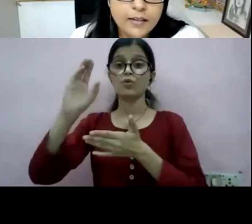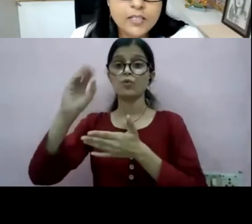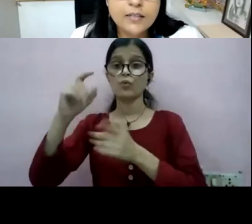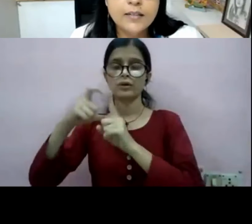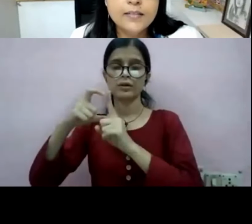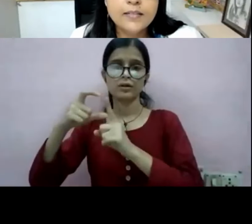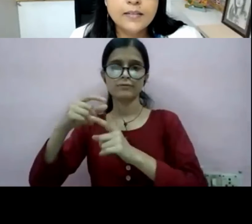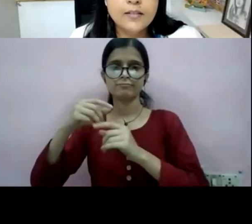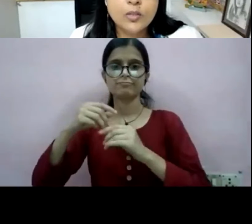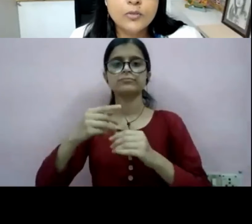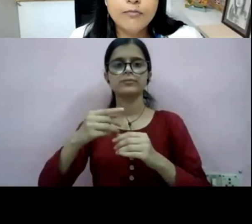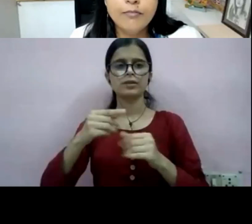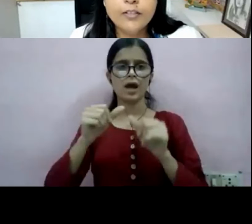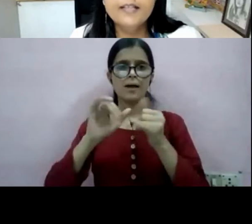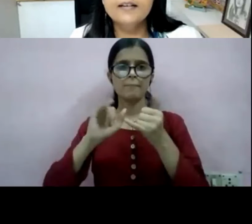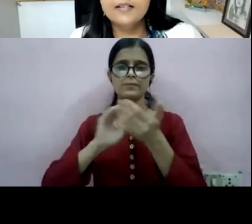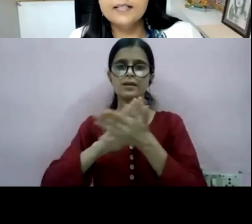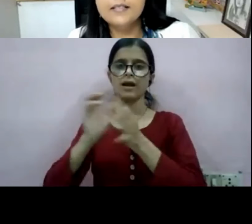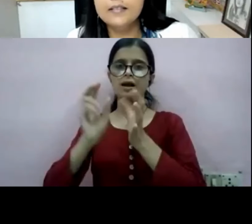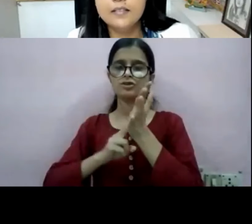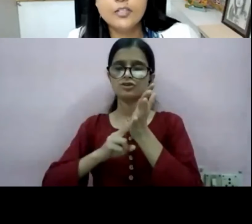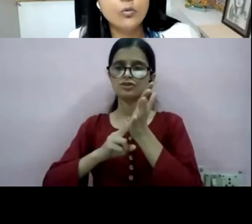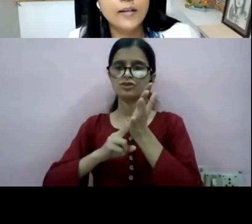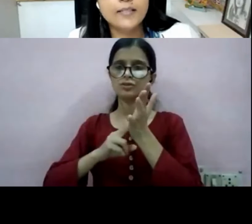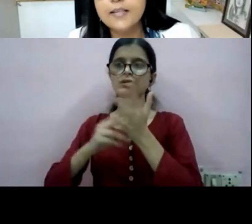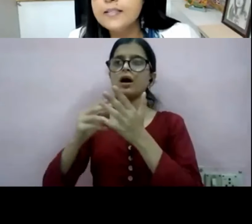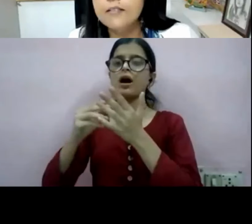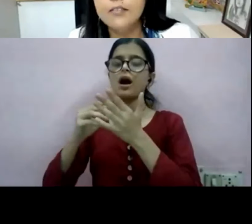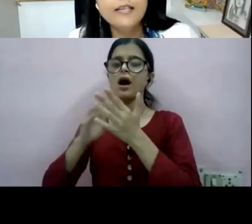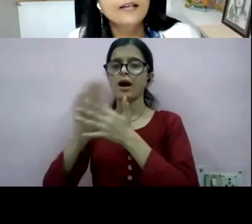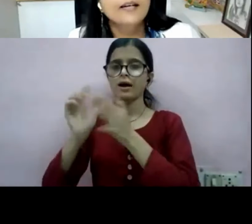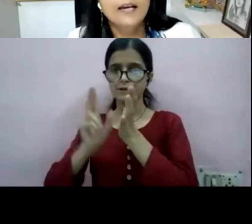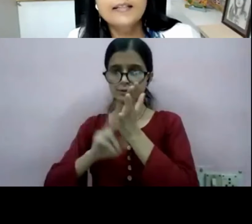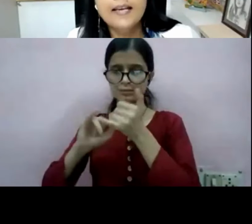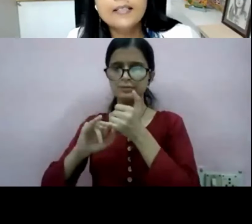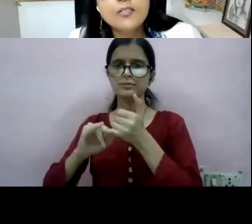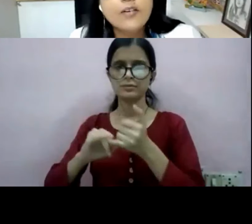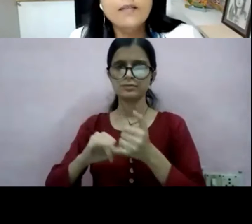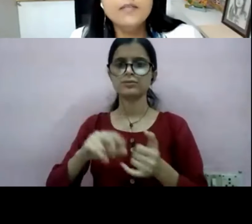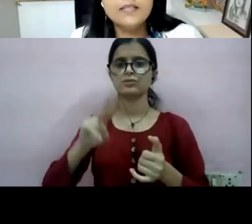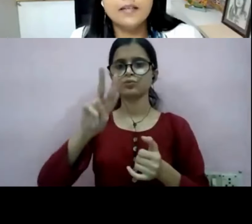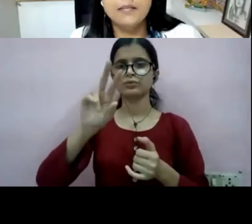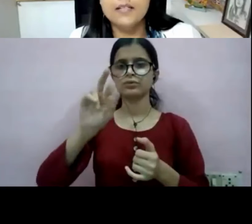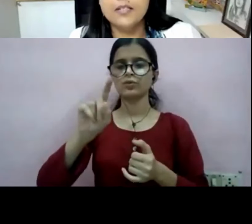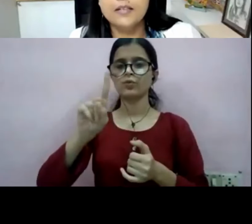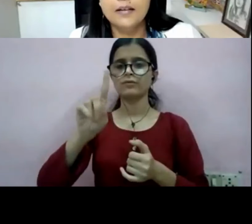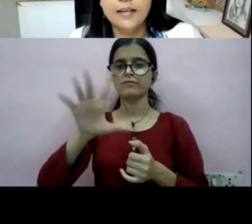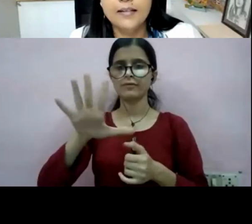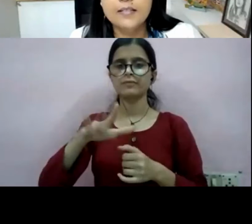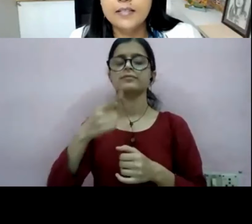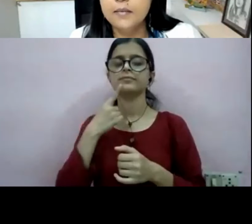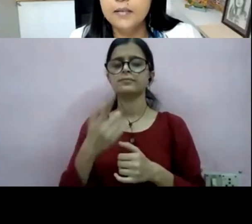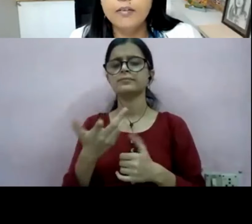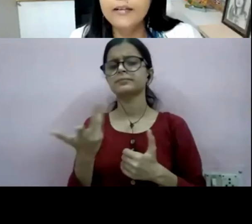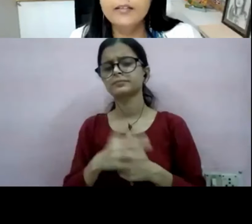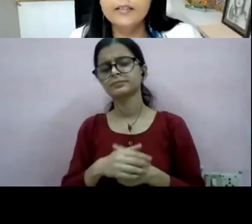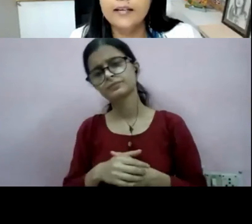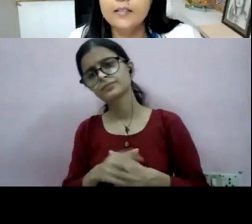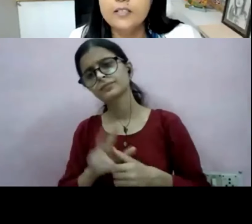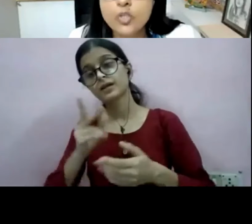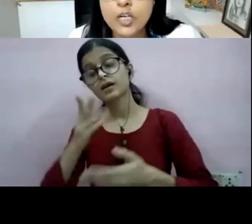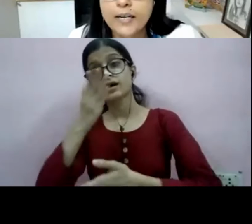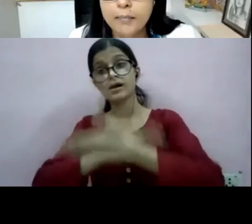Professor Asha Hans in 2015 addresses this issue extensively and the extreme discrimination against disabled women